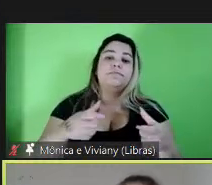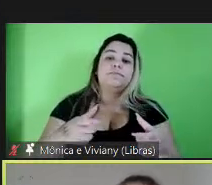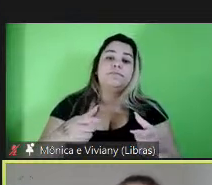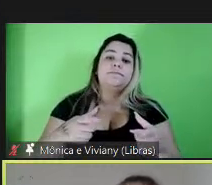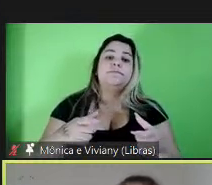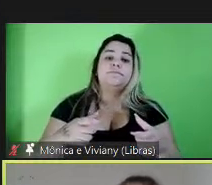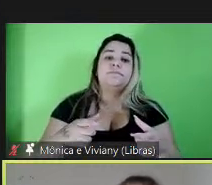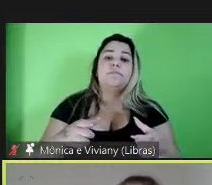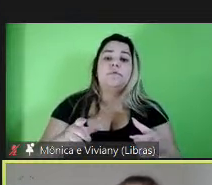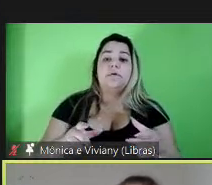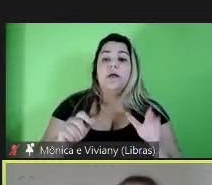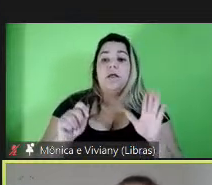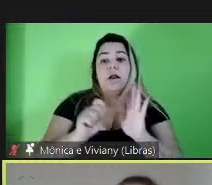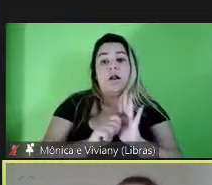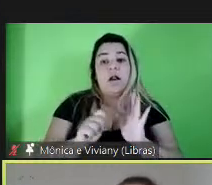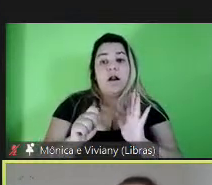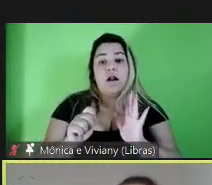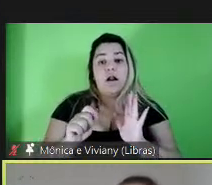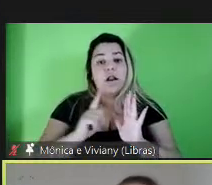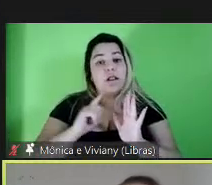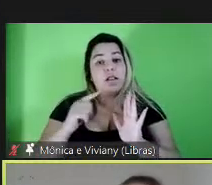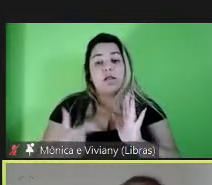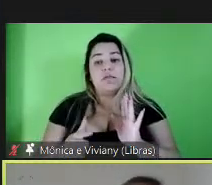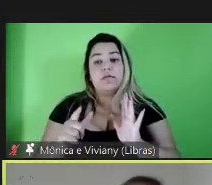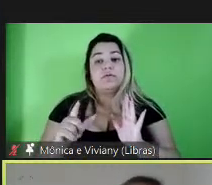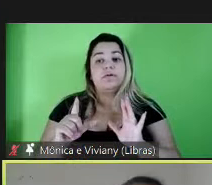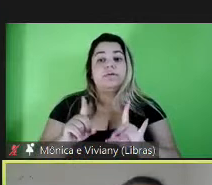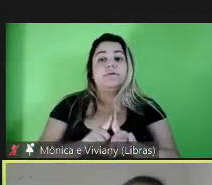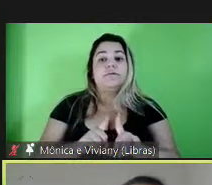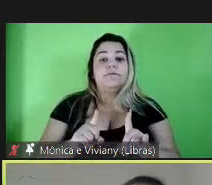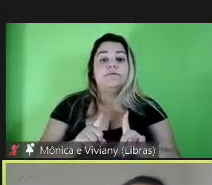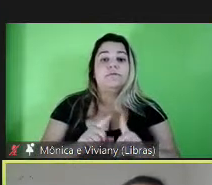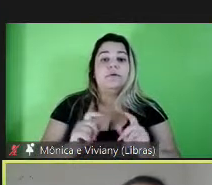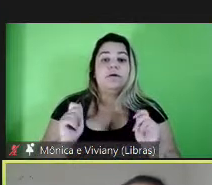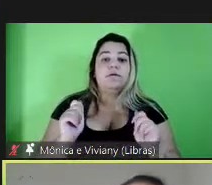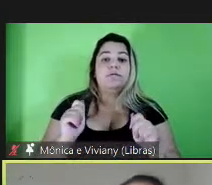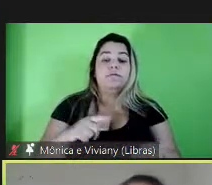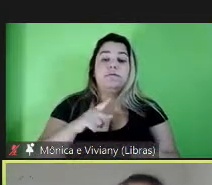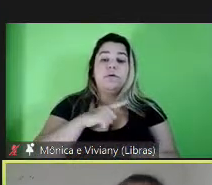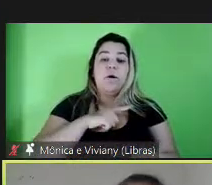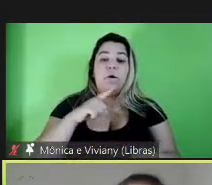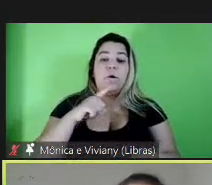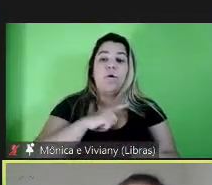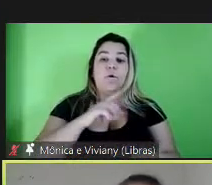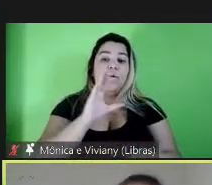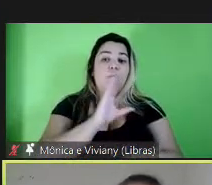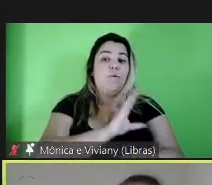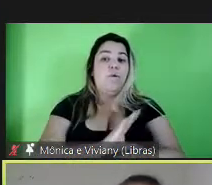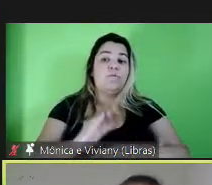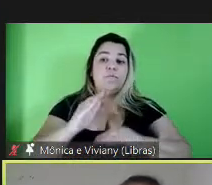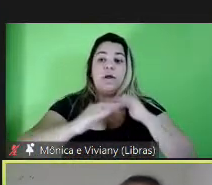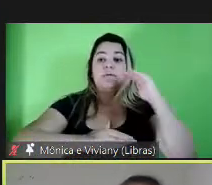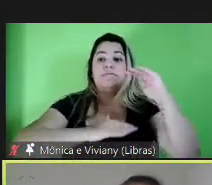parks and areas that make it favorable to develop physical activities without necessarily having a